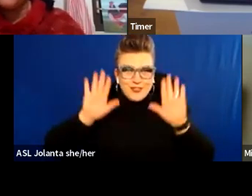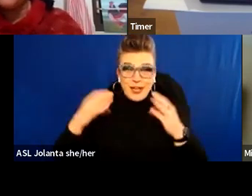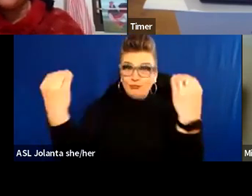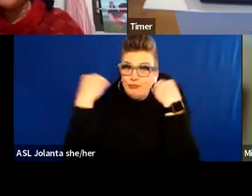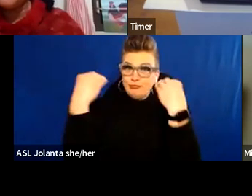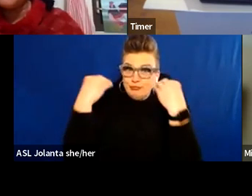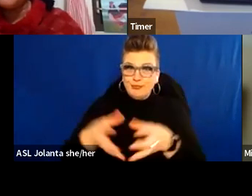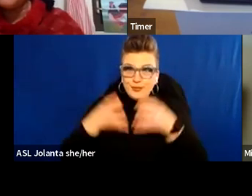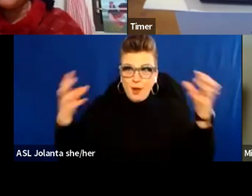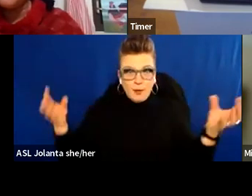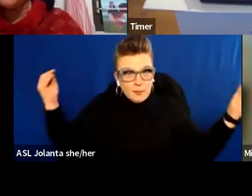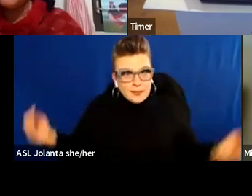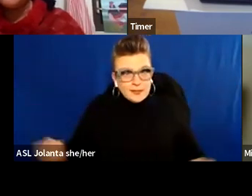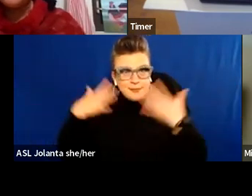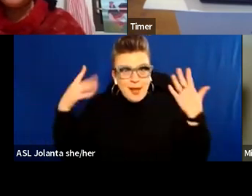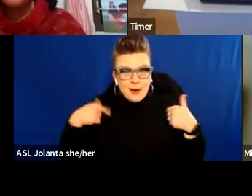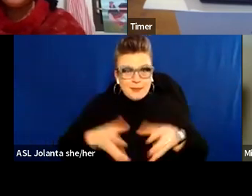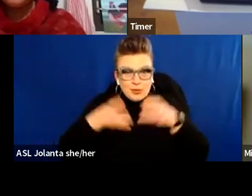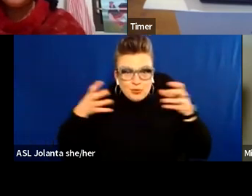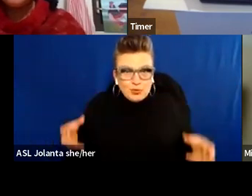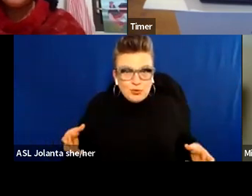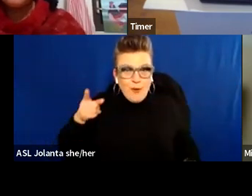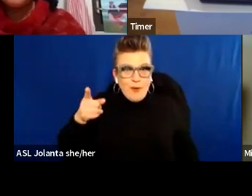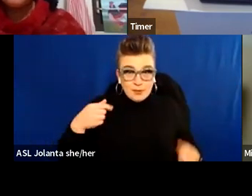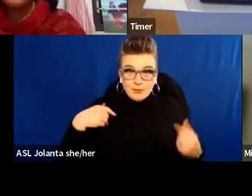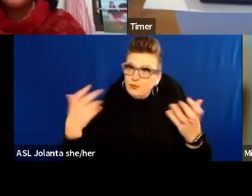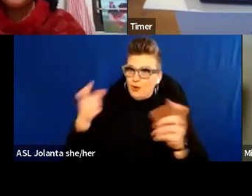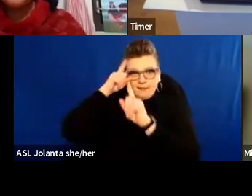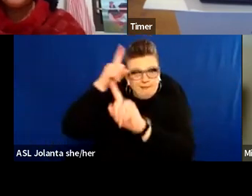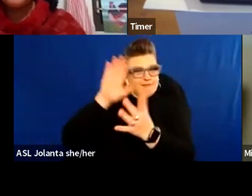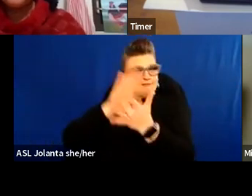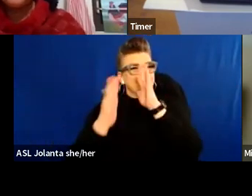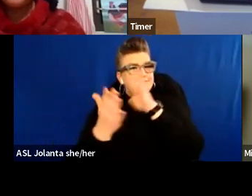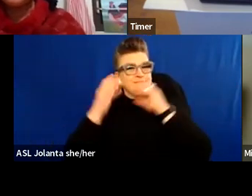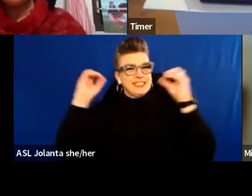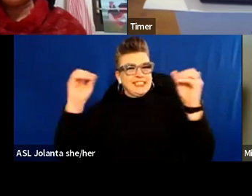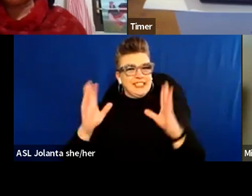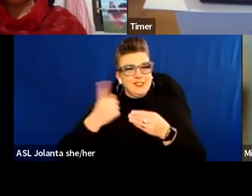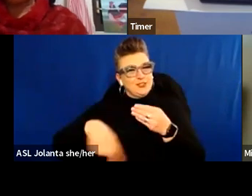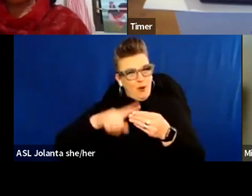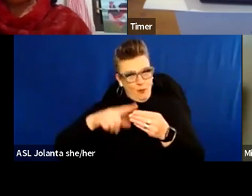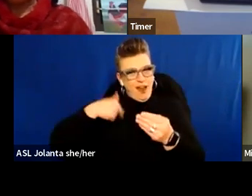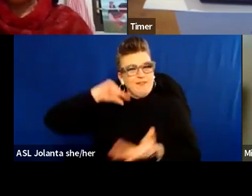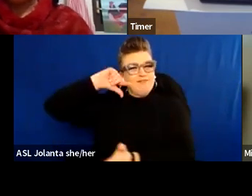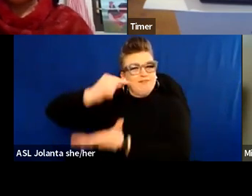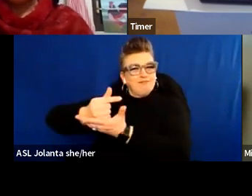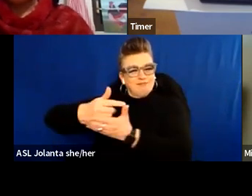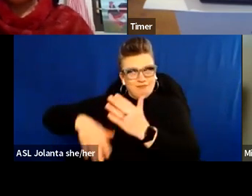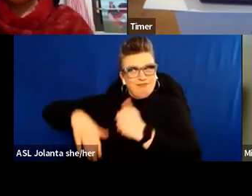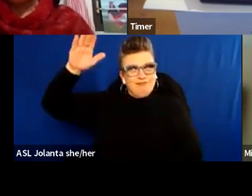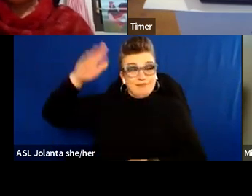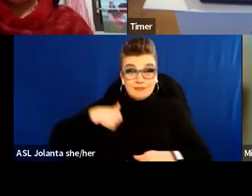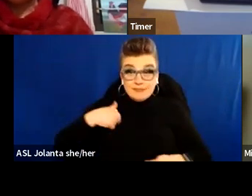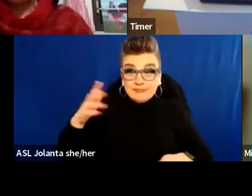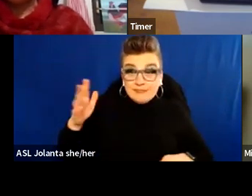inspired me so much yes i want to be a teacher when i grow up also i've had so many great friends